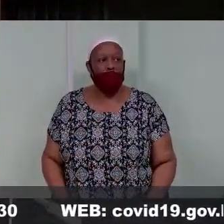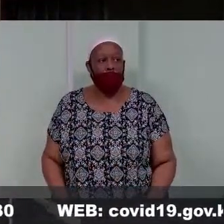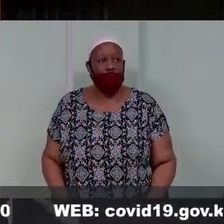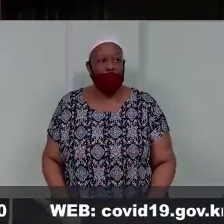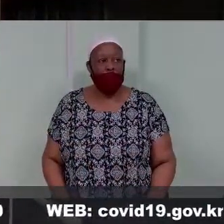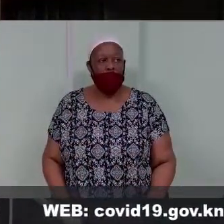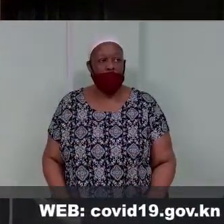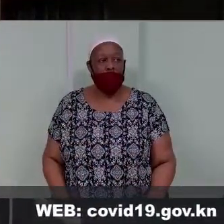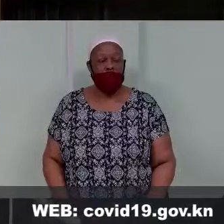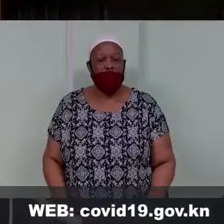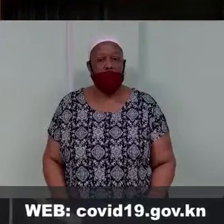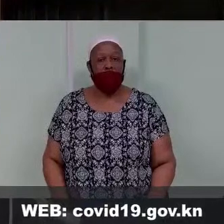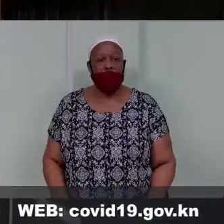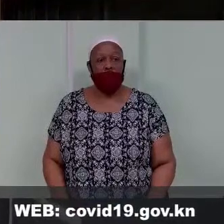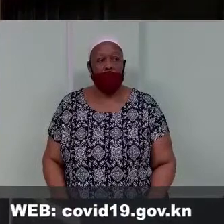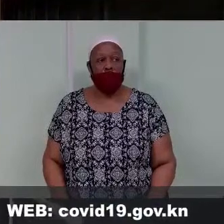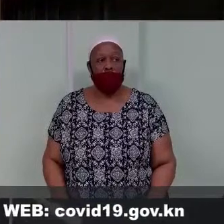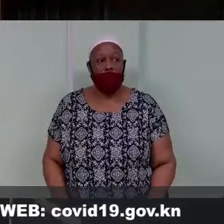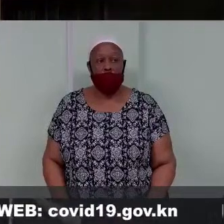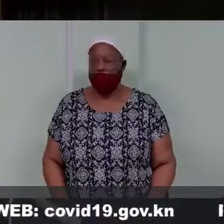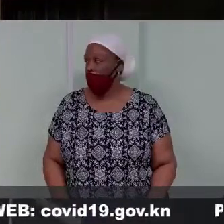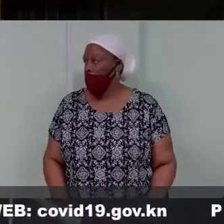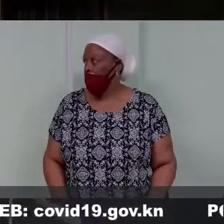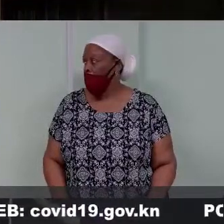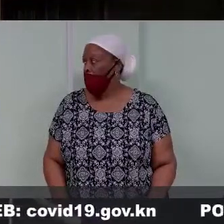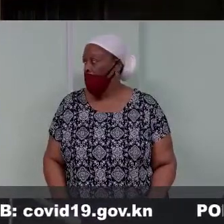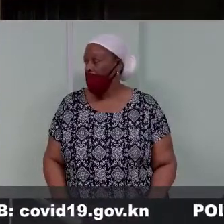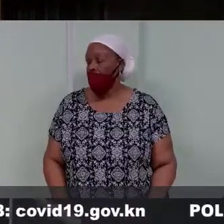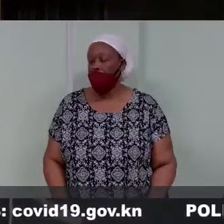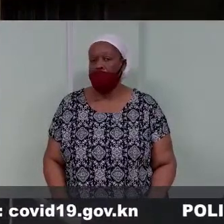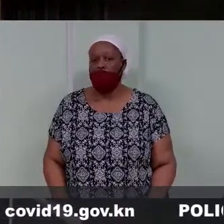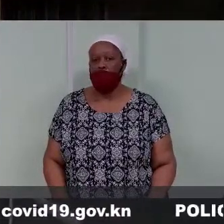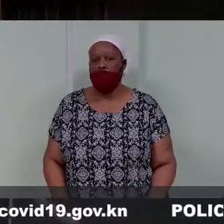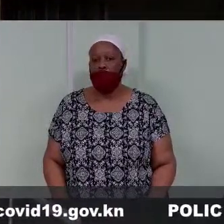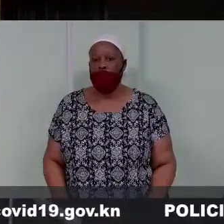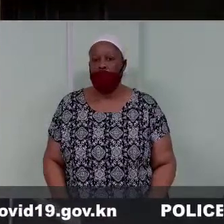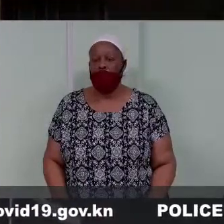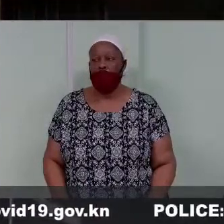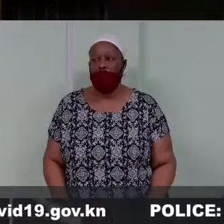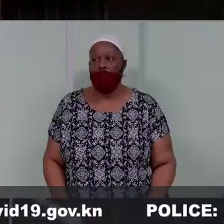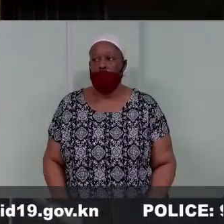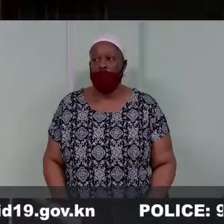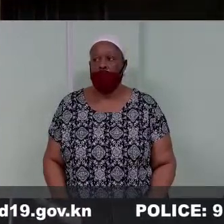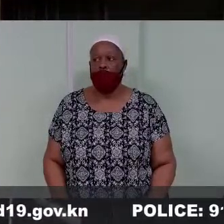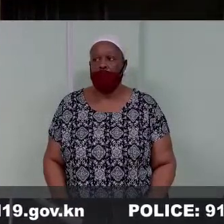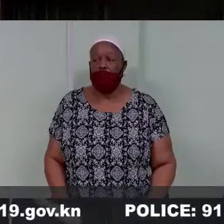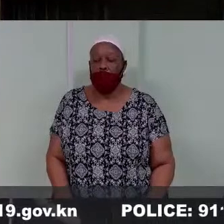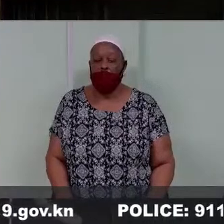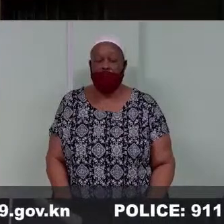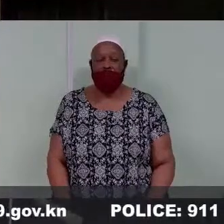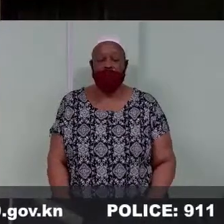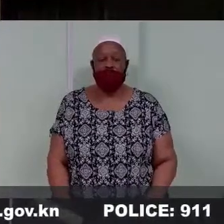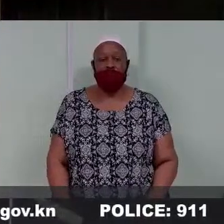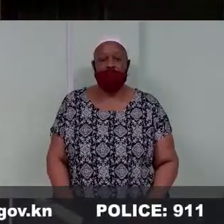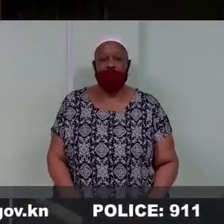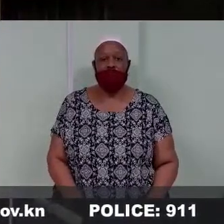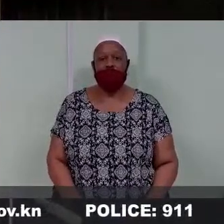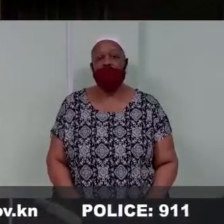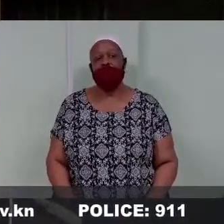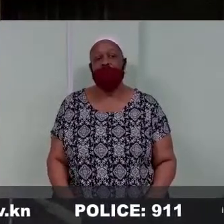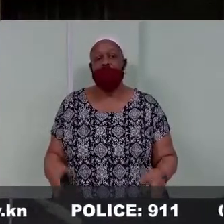protocols. Some new protocols have been developed for the entertainment sector, and